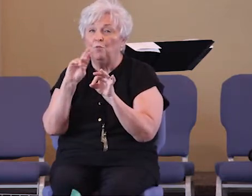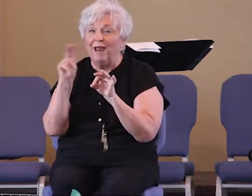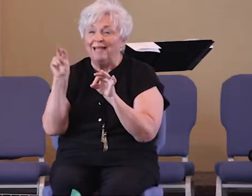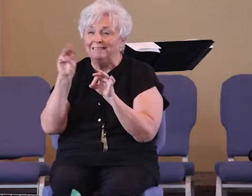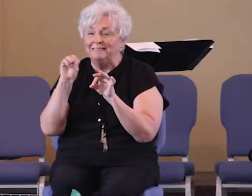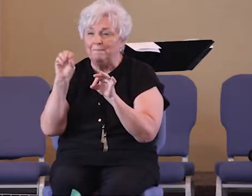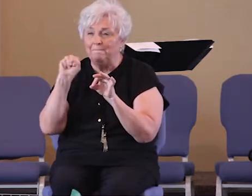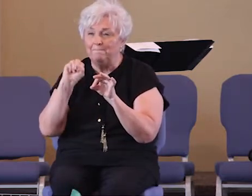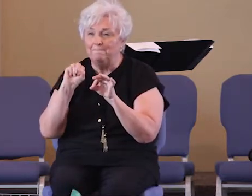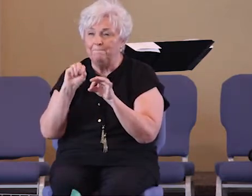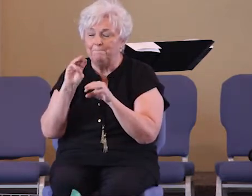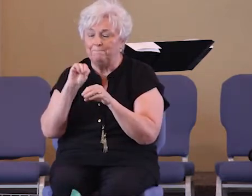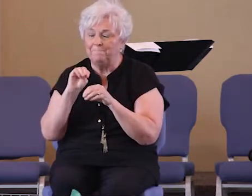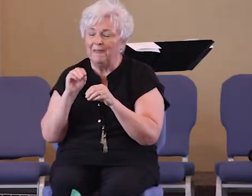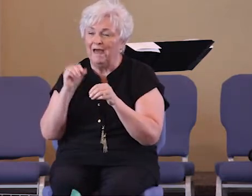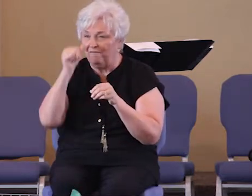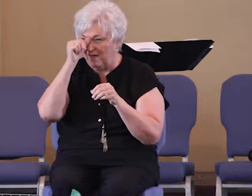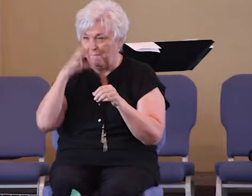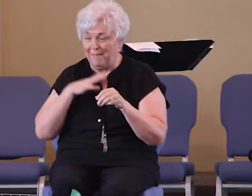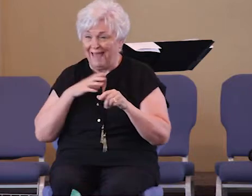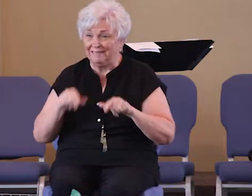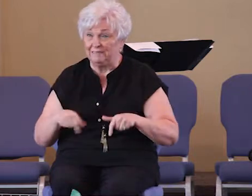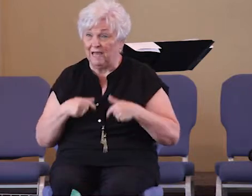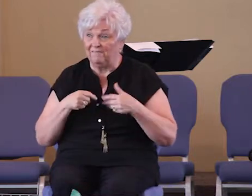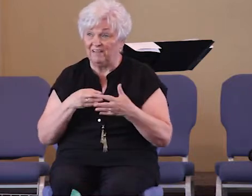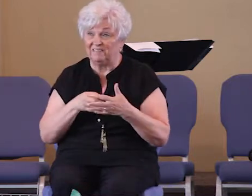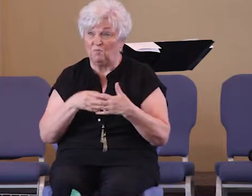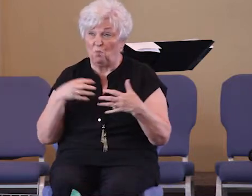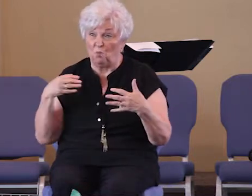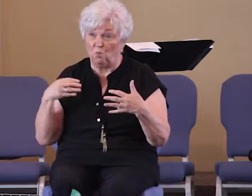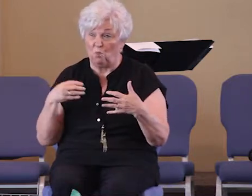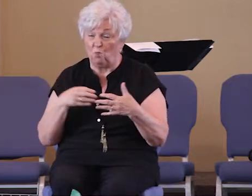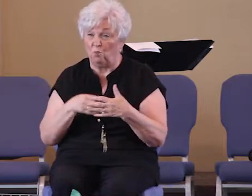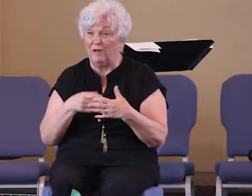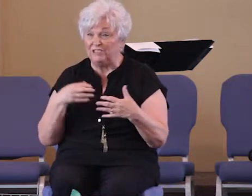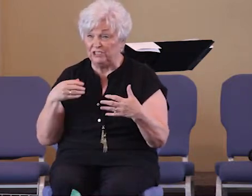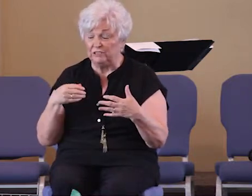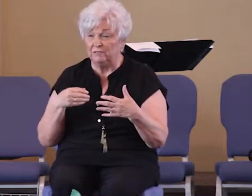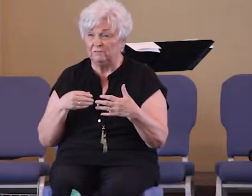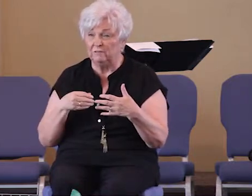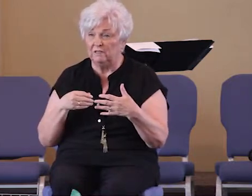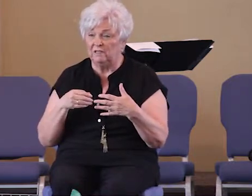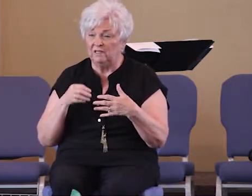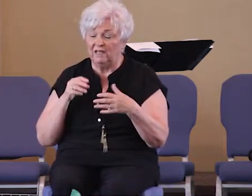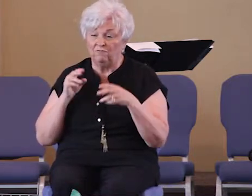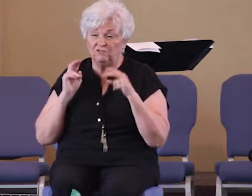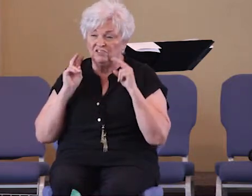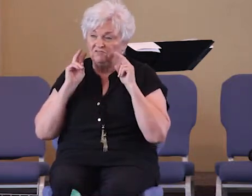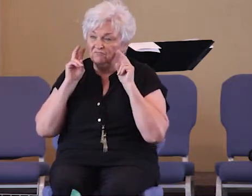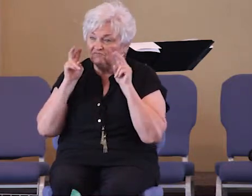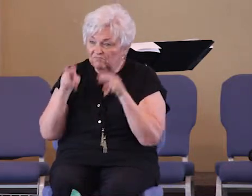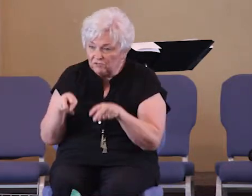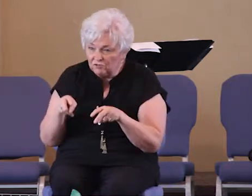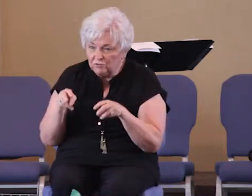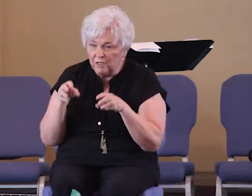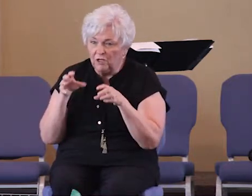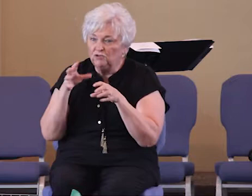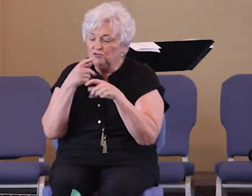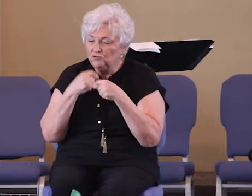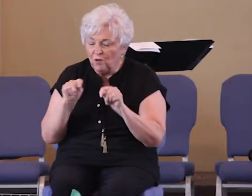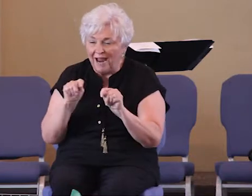Man, if all we're doing is pursuing wealth, that is our captor. If all we're doing is pursuing our job, that is our